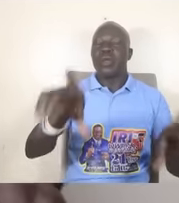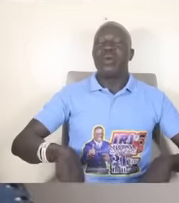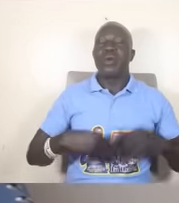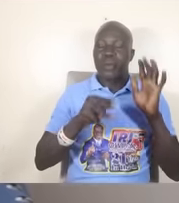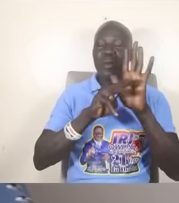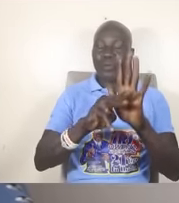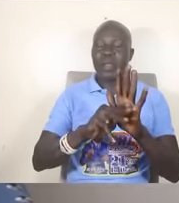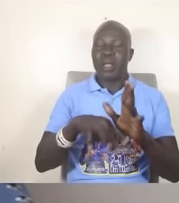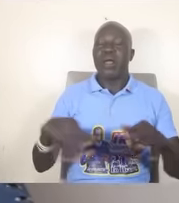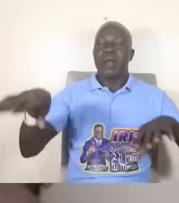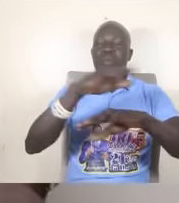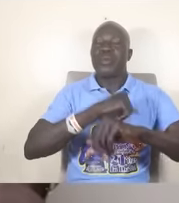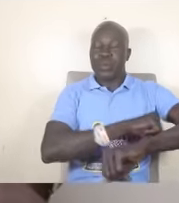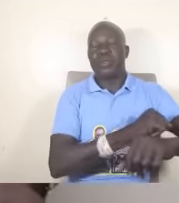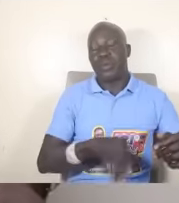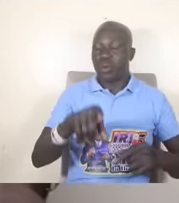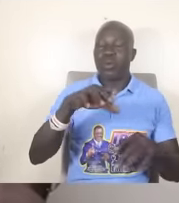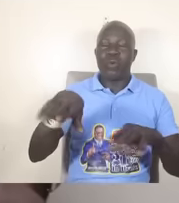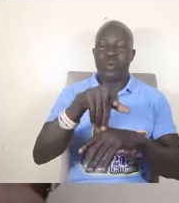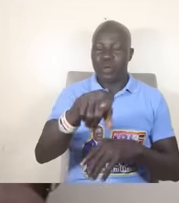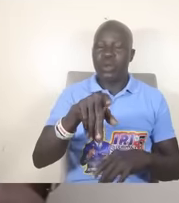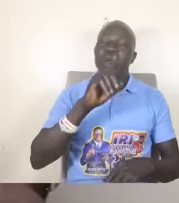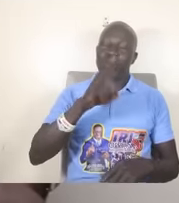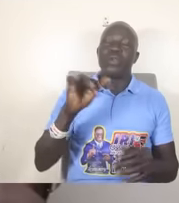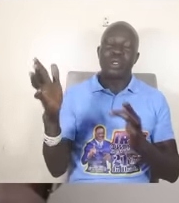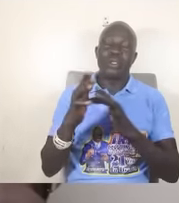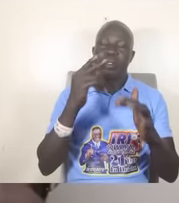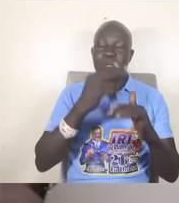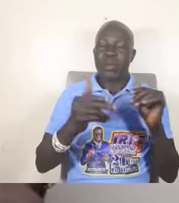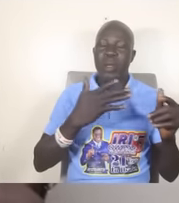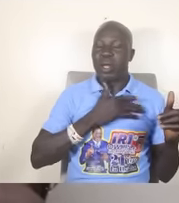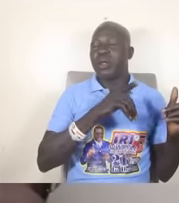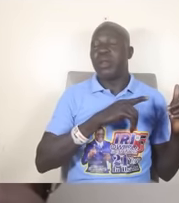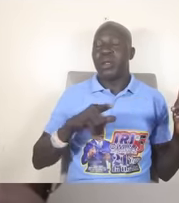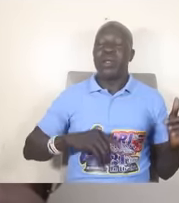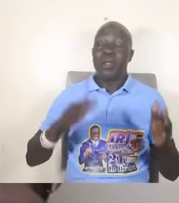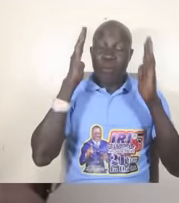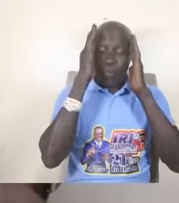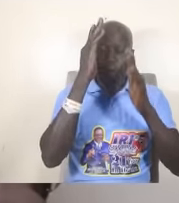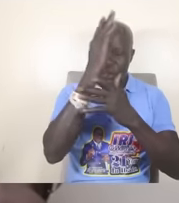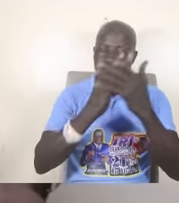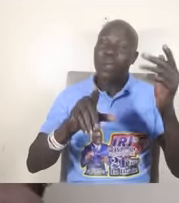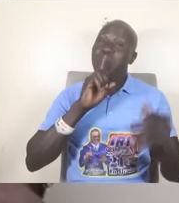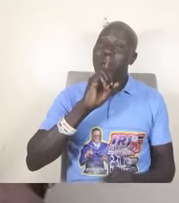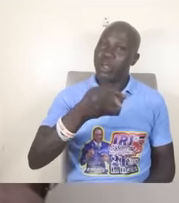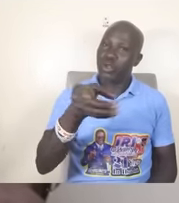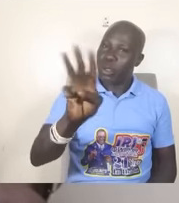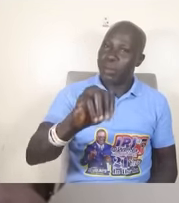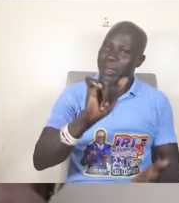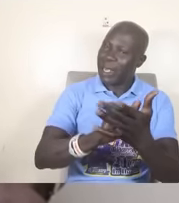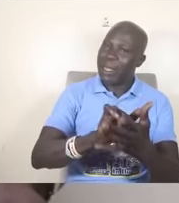fo na ko no daju Amen Jesu Olorun wa Jesus name my Lord but you send me come fi da loju pe